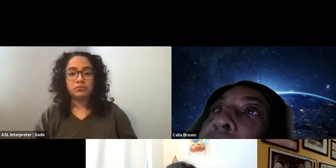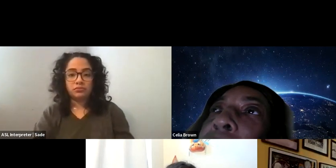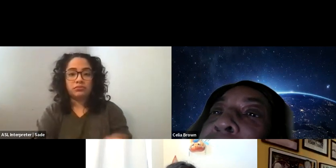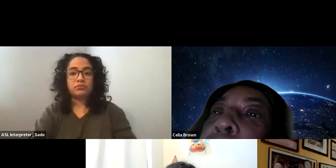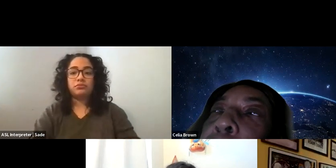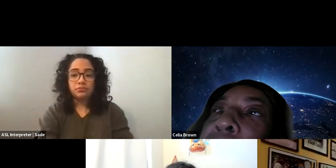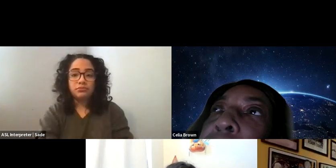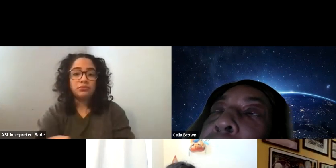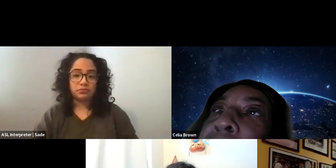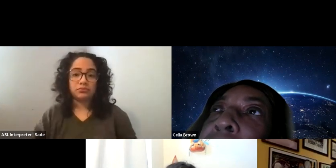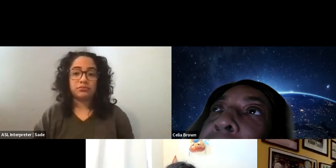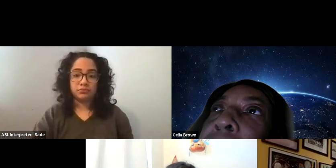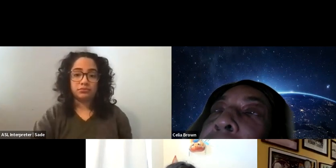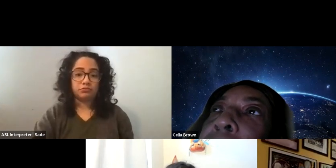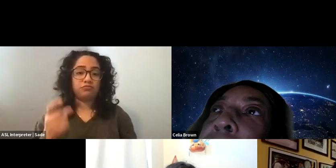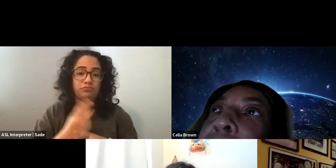Well, I have always been